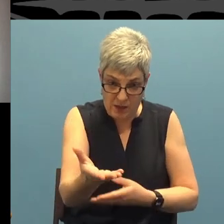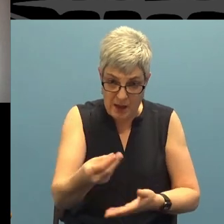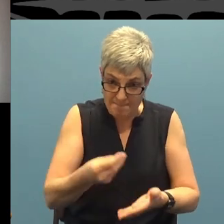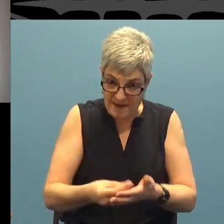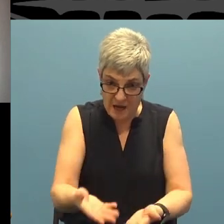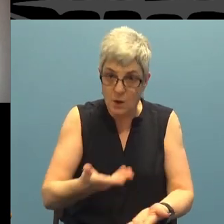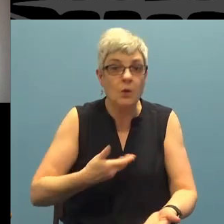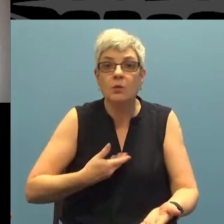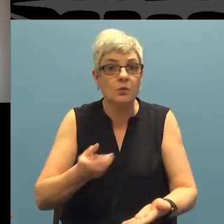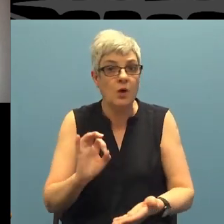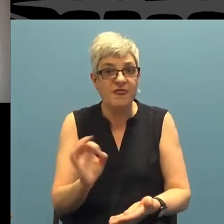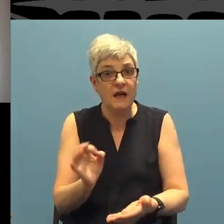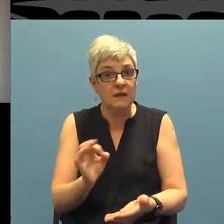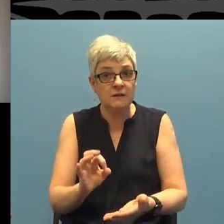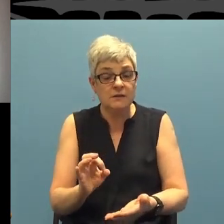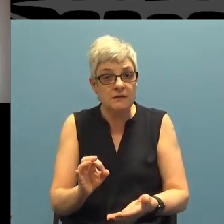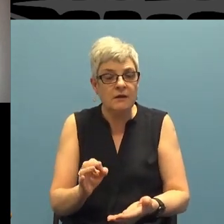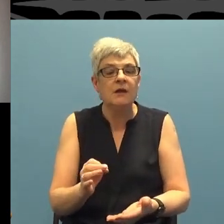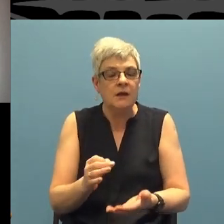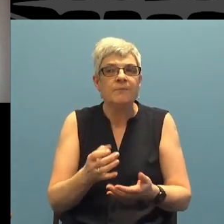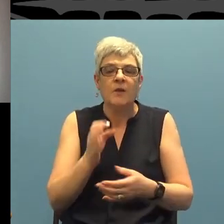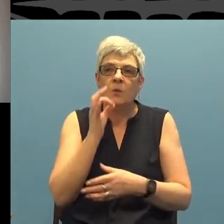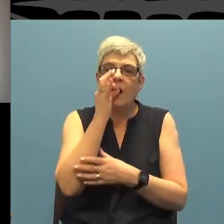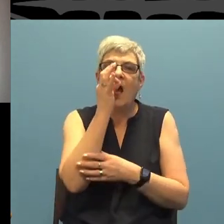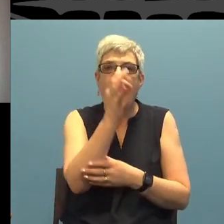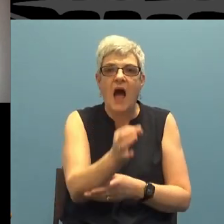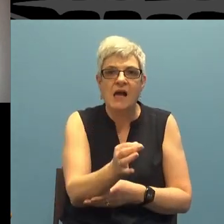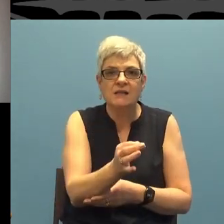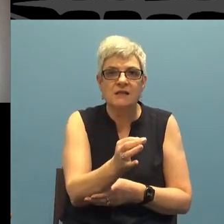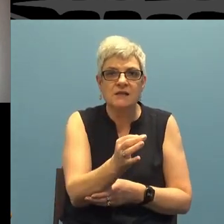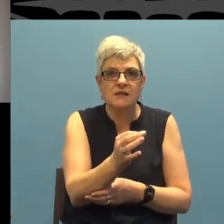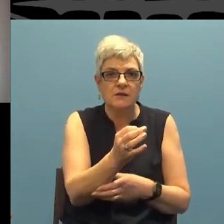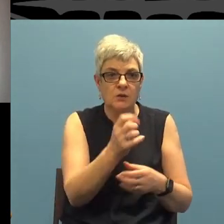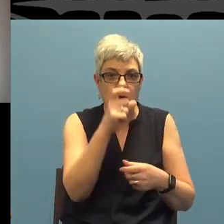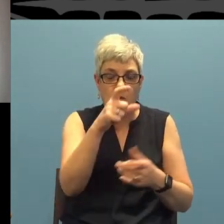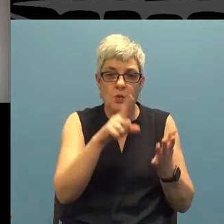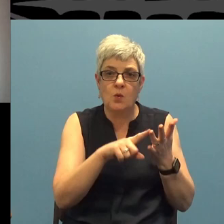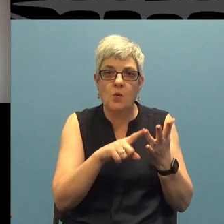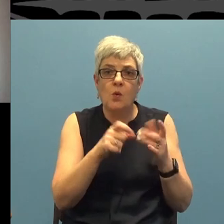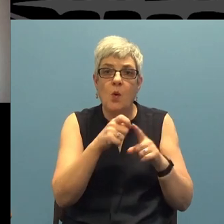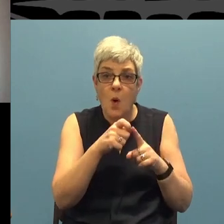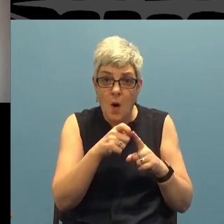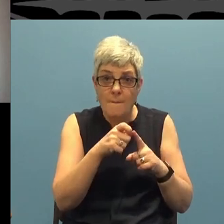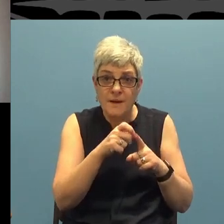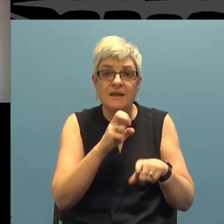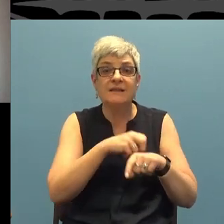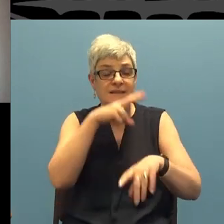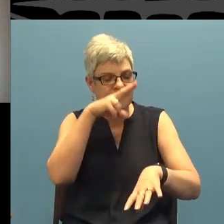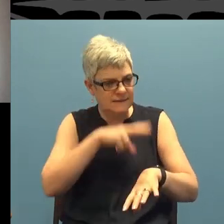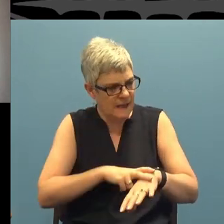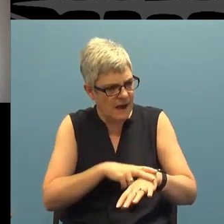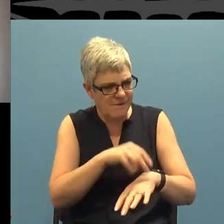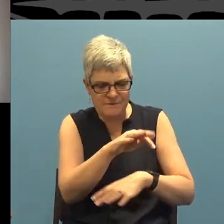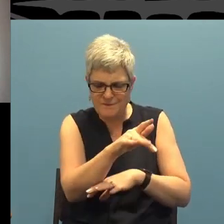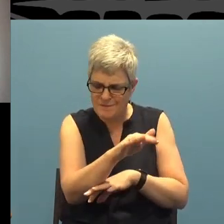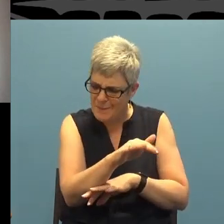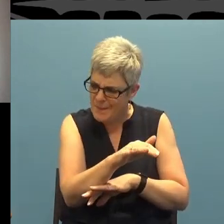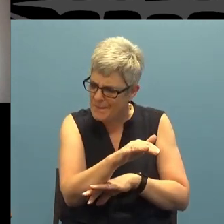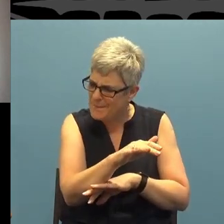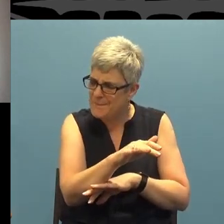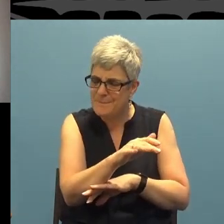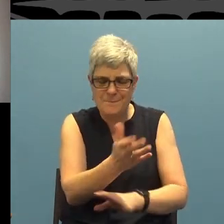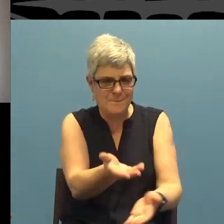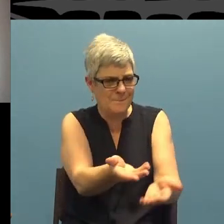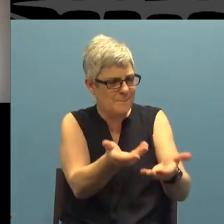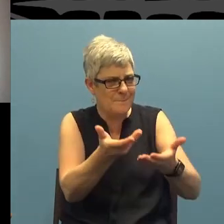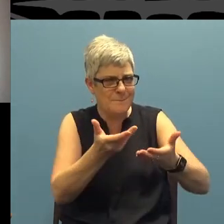generous of them. We approached the local co-op, and the staff in there, they